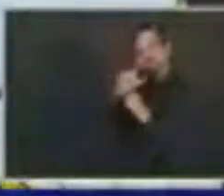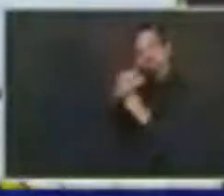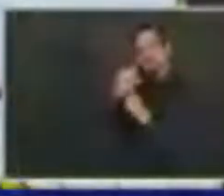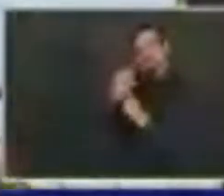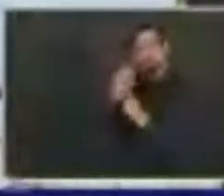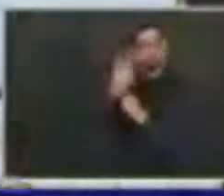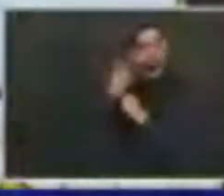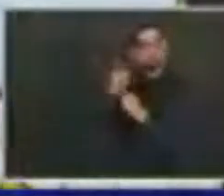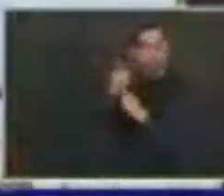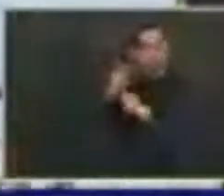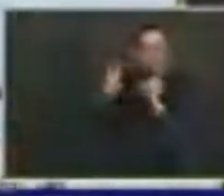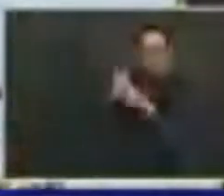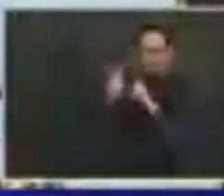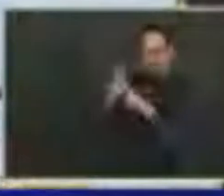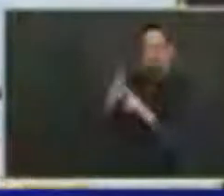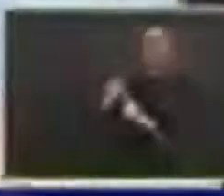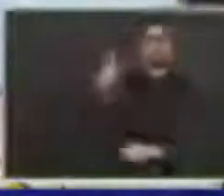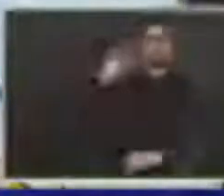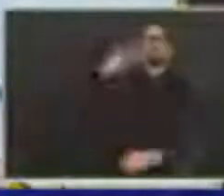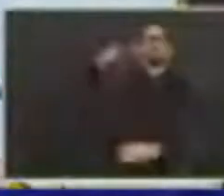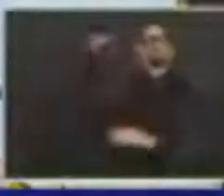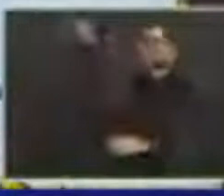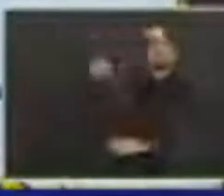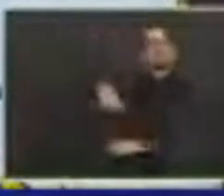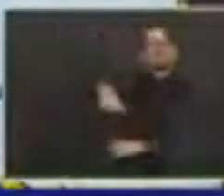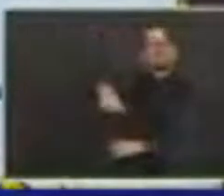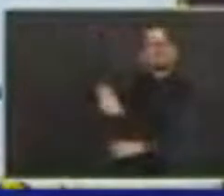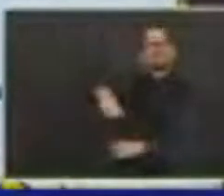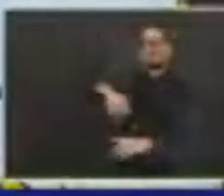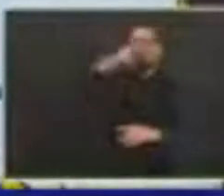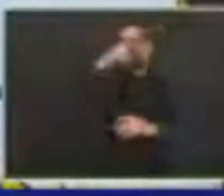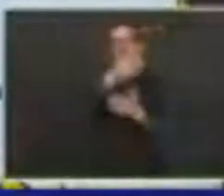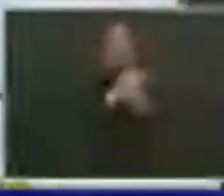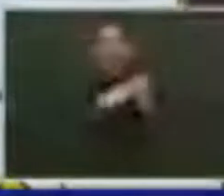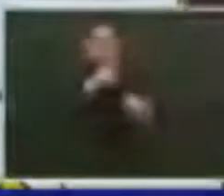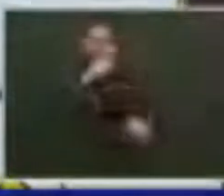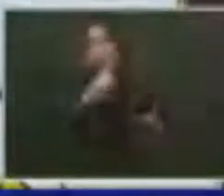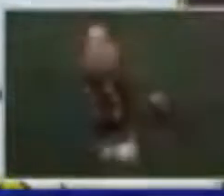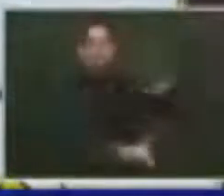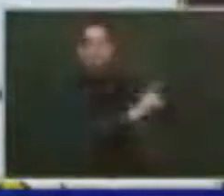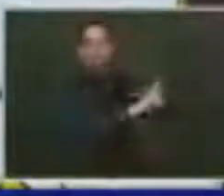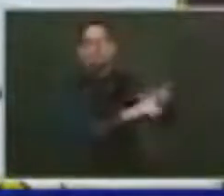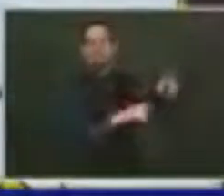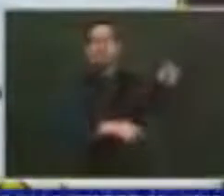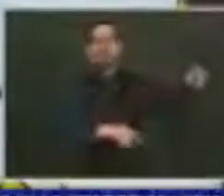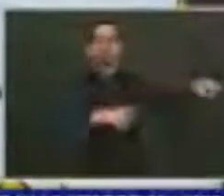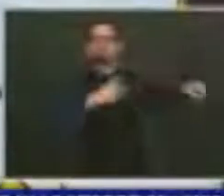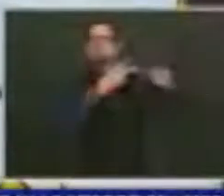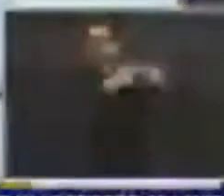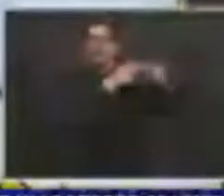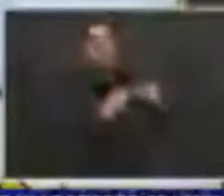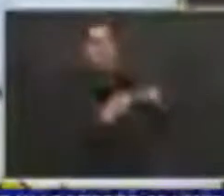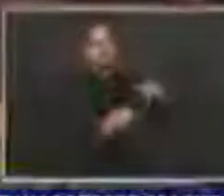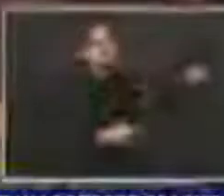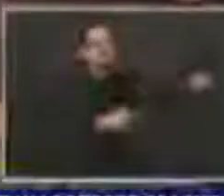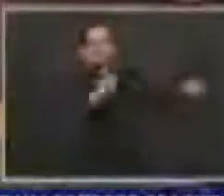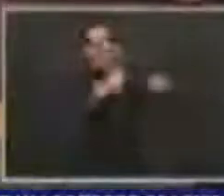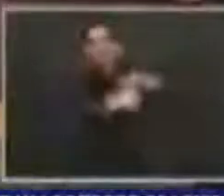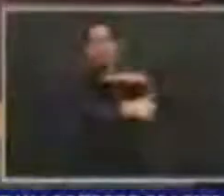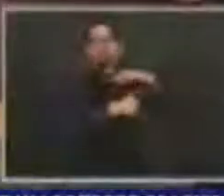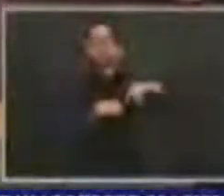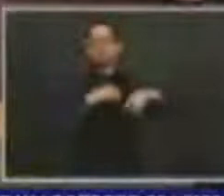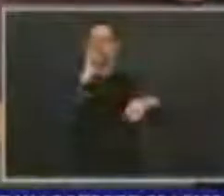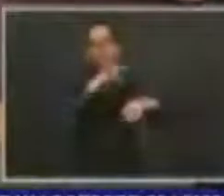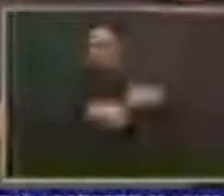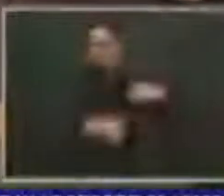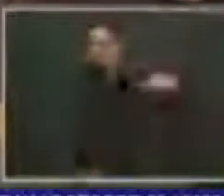know some people are going to other places, and unfortunately, some of these private labs and such are charging. So that's the issue, is that somebody went